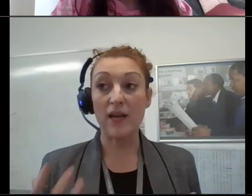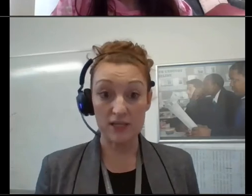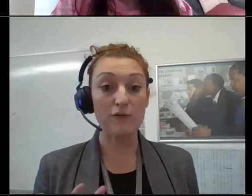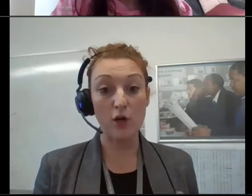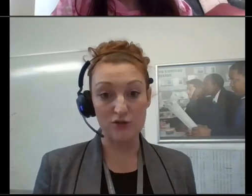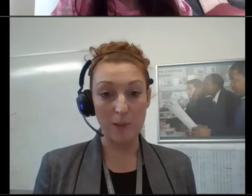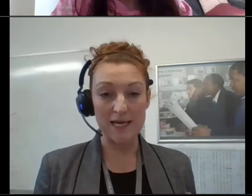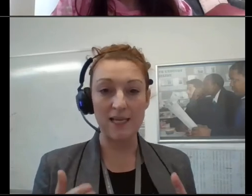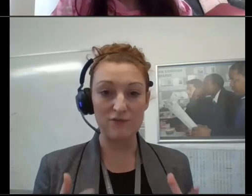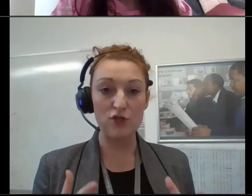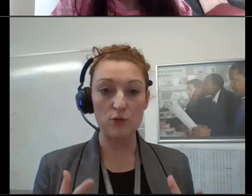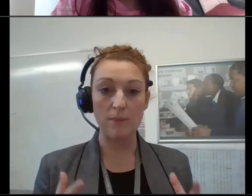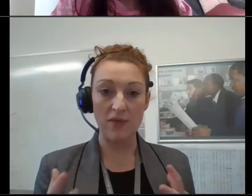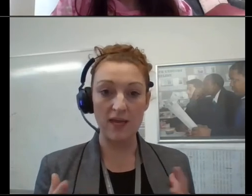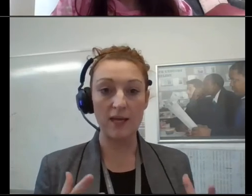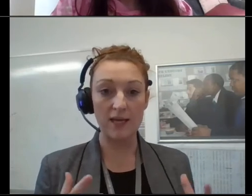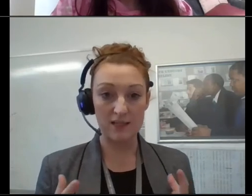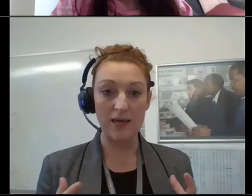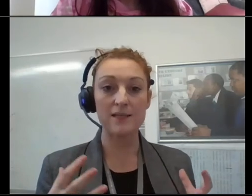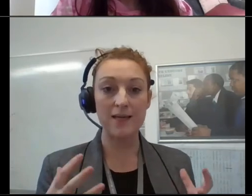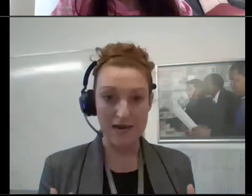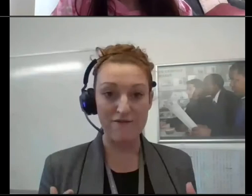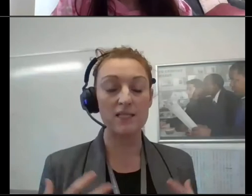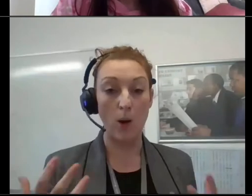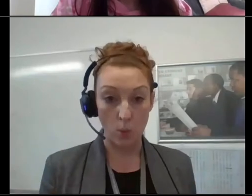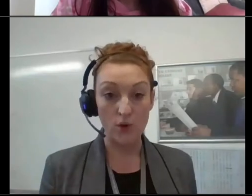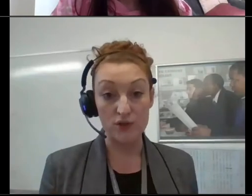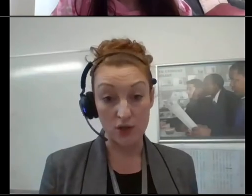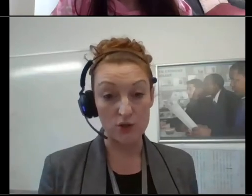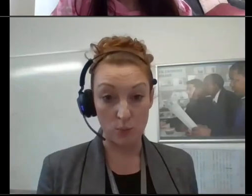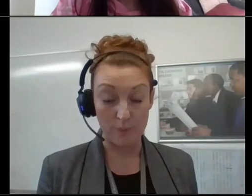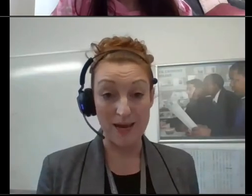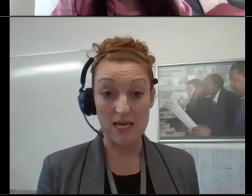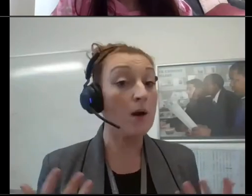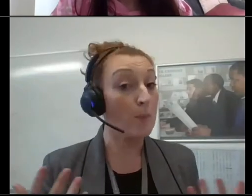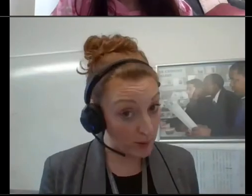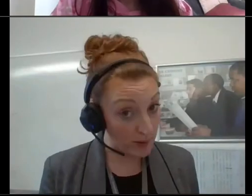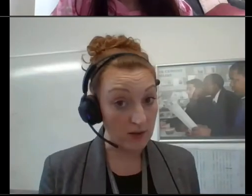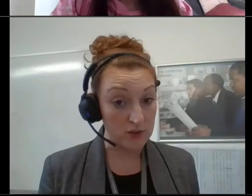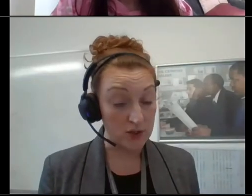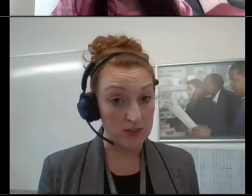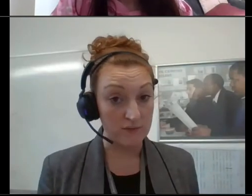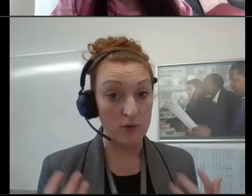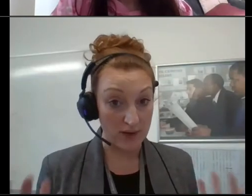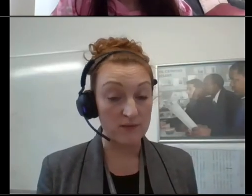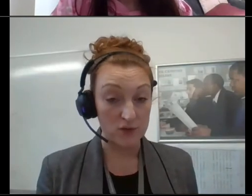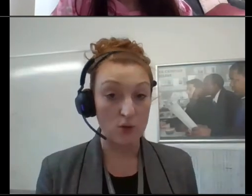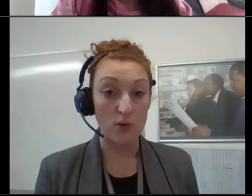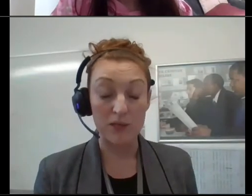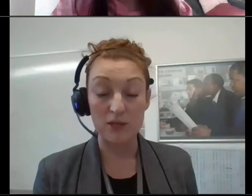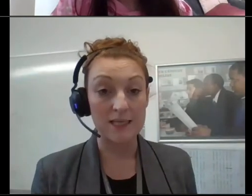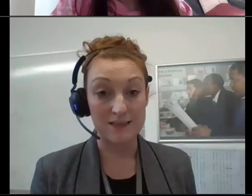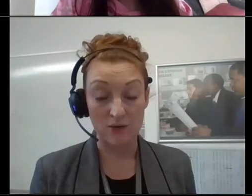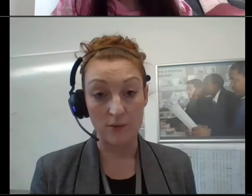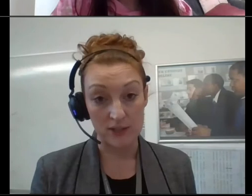But the idea of loss of place gives you some thinking space to innovate about what the solution would be, but the consequence for